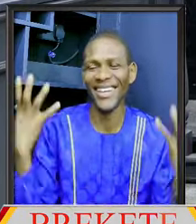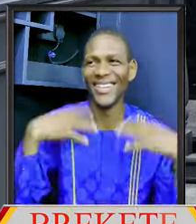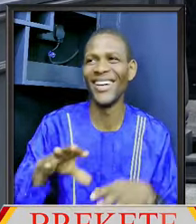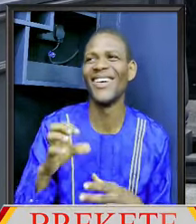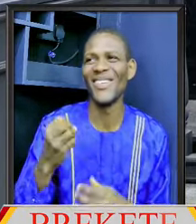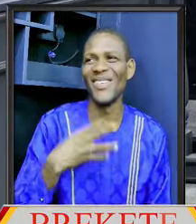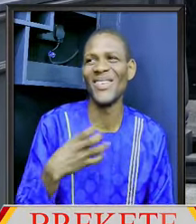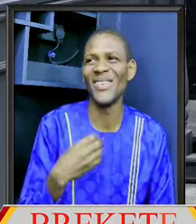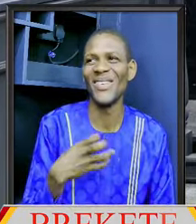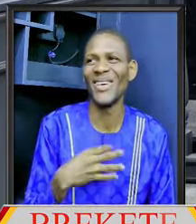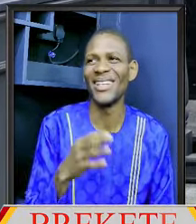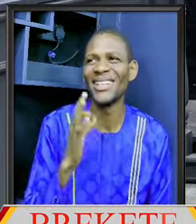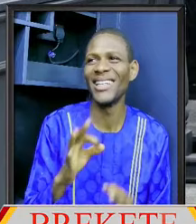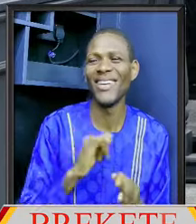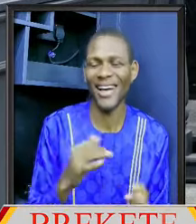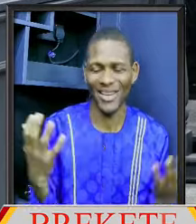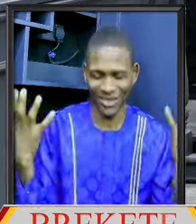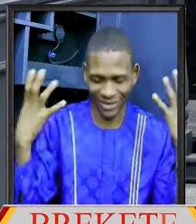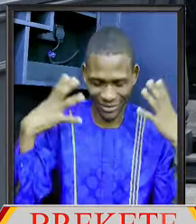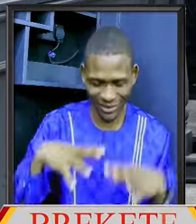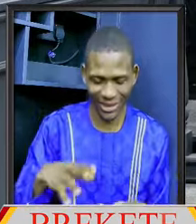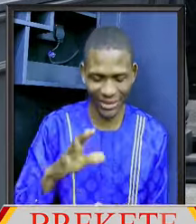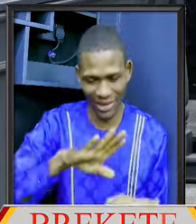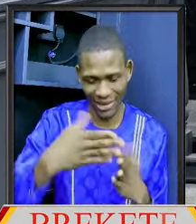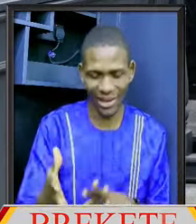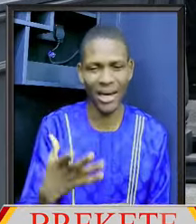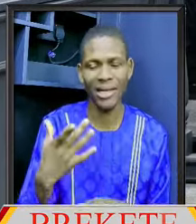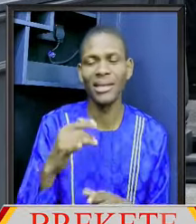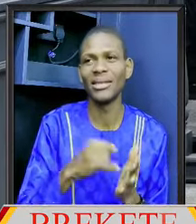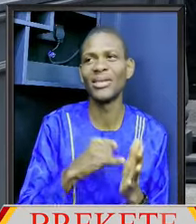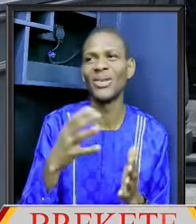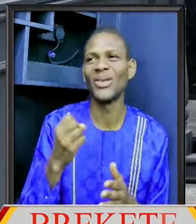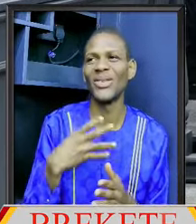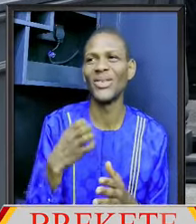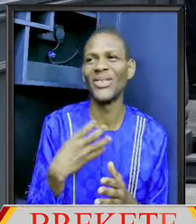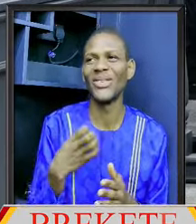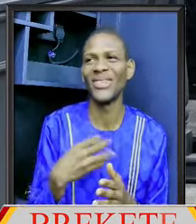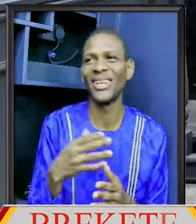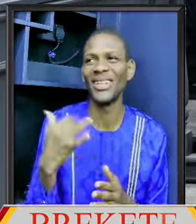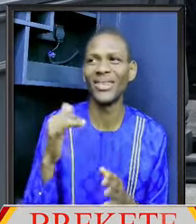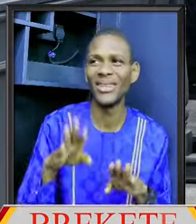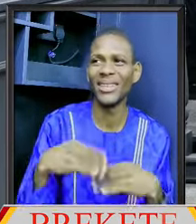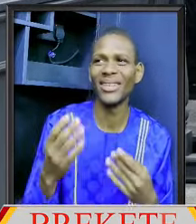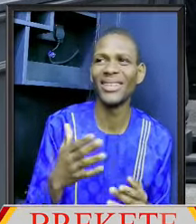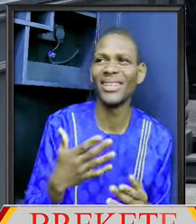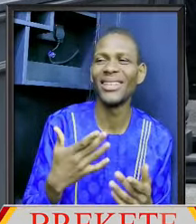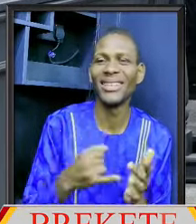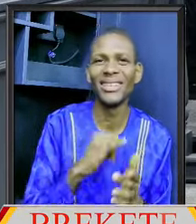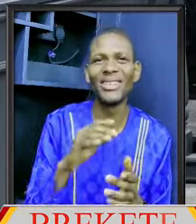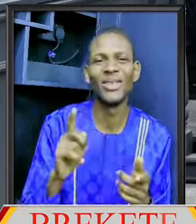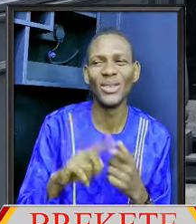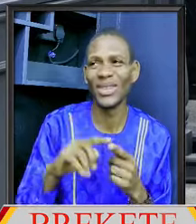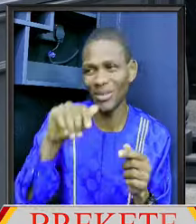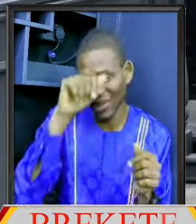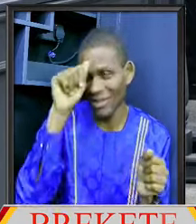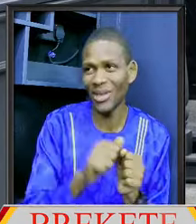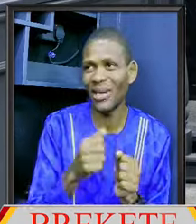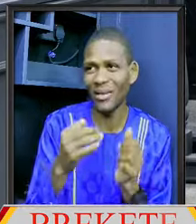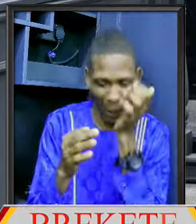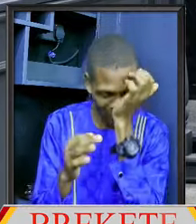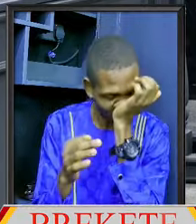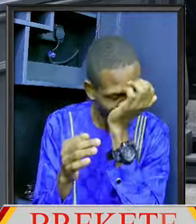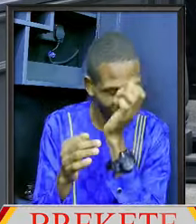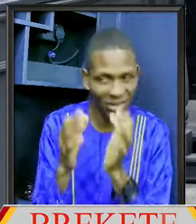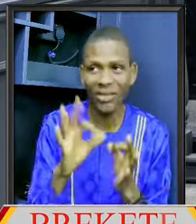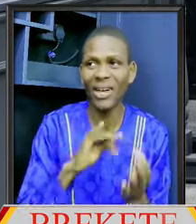That man, if I die, now white, they take over me. Now, remembrance of when I die. See, like